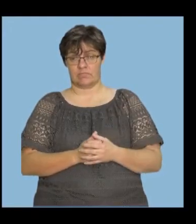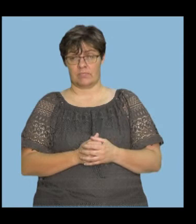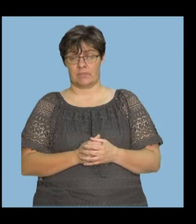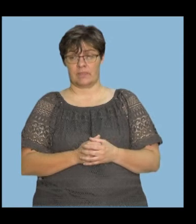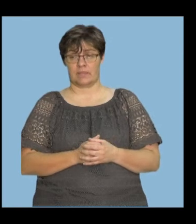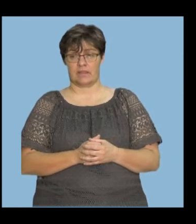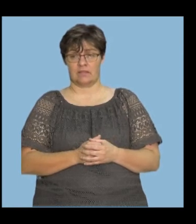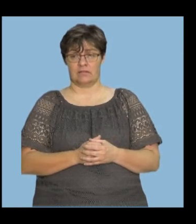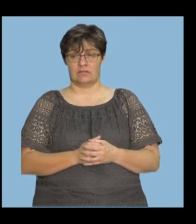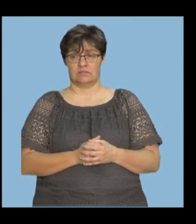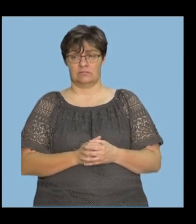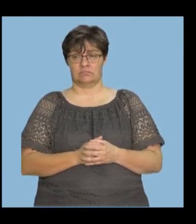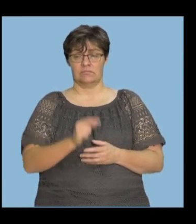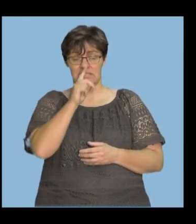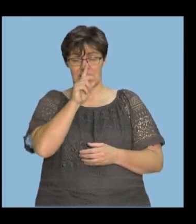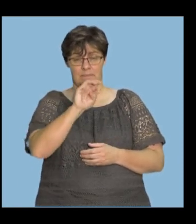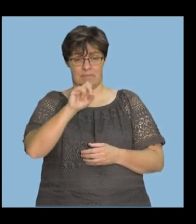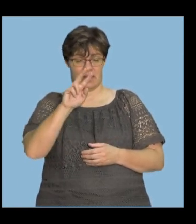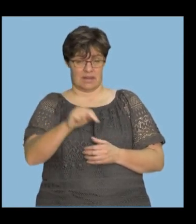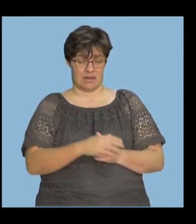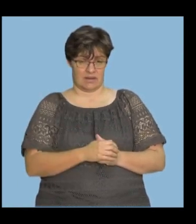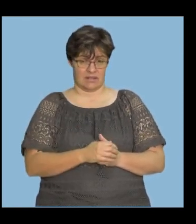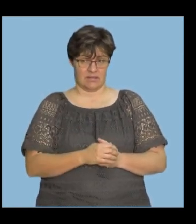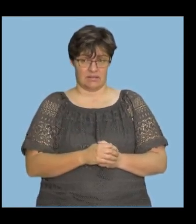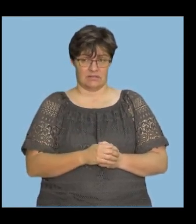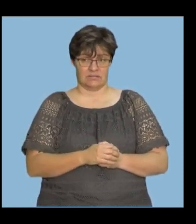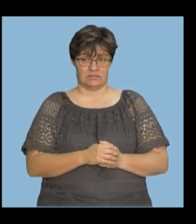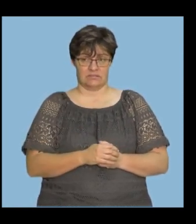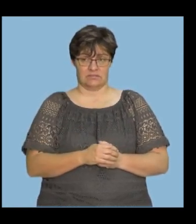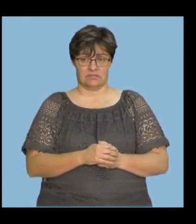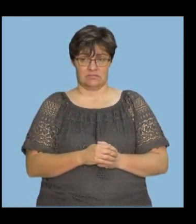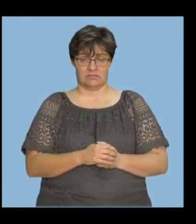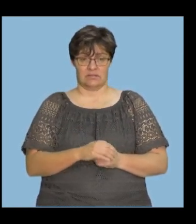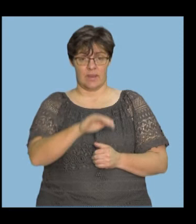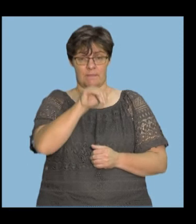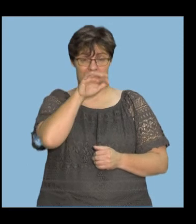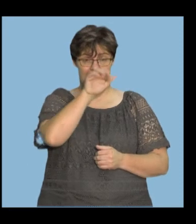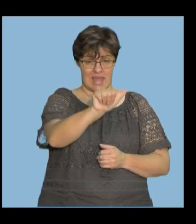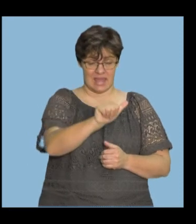So let's look at the mean. So this is Bank A,